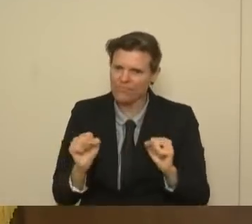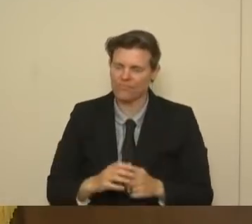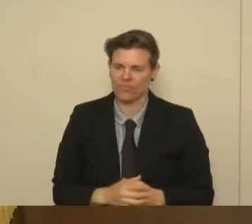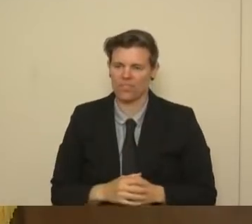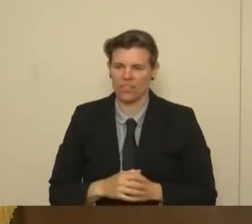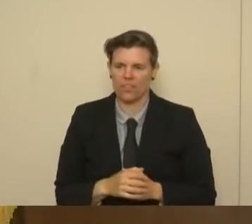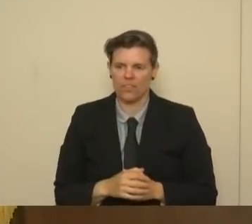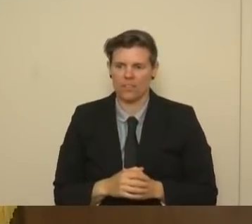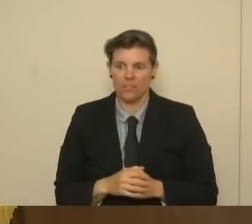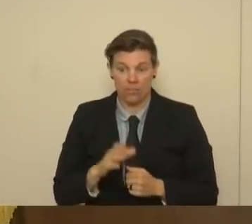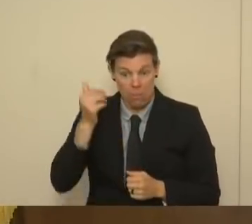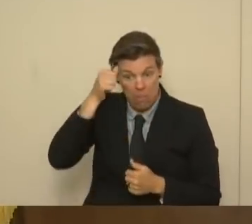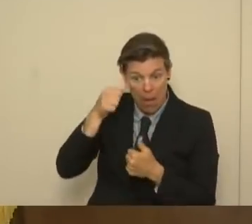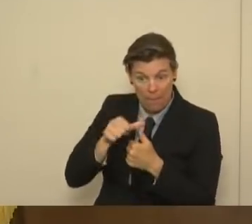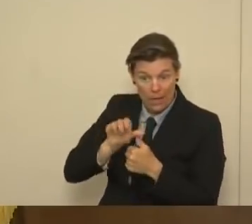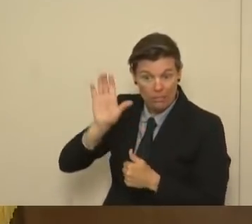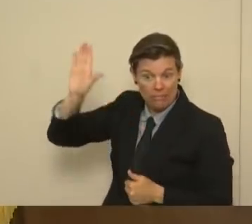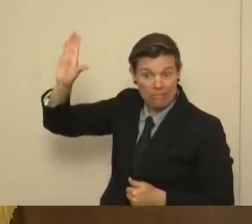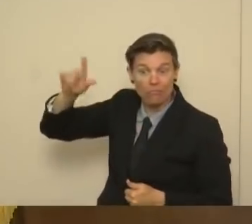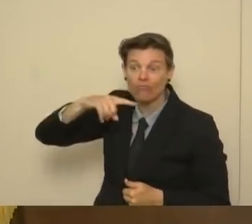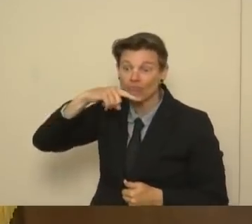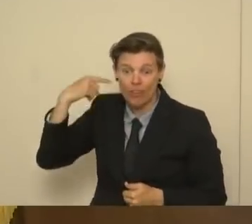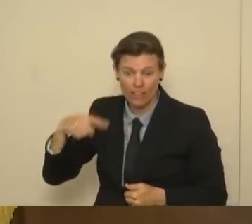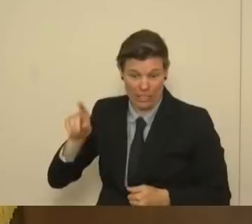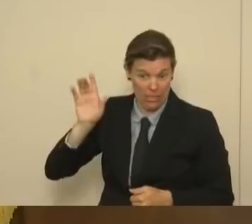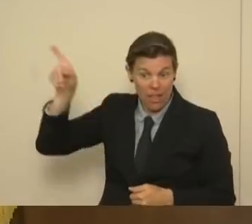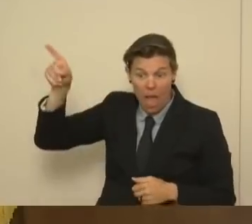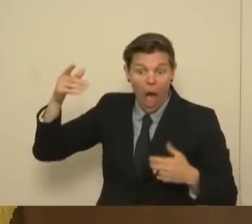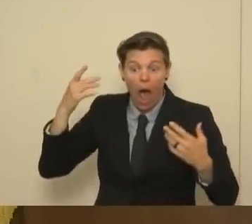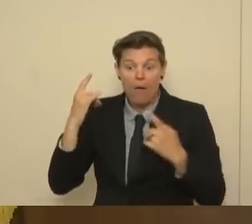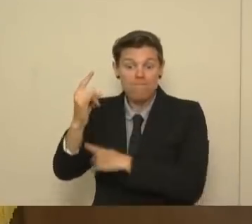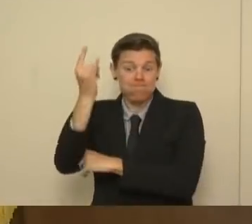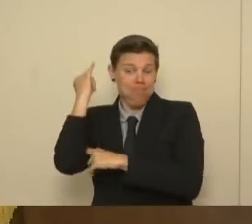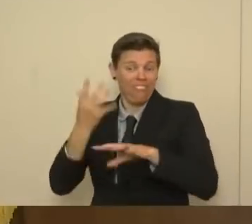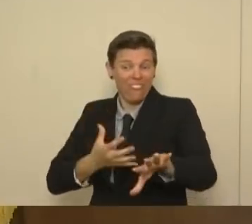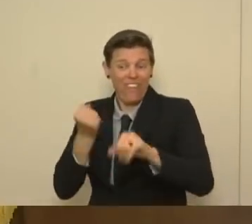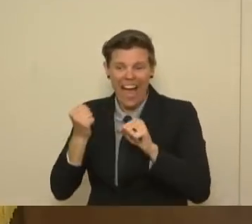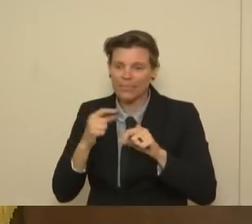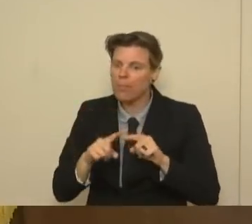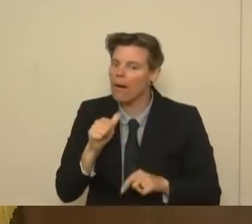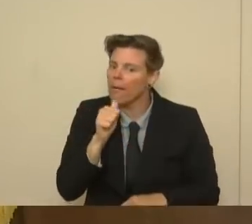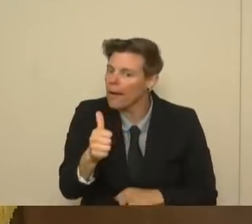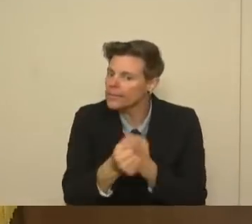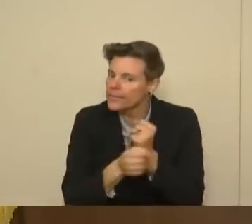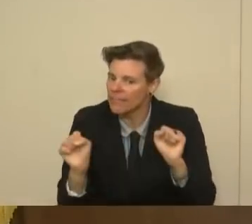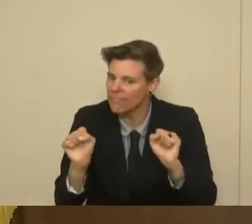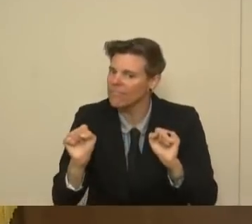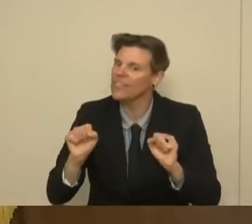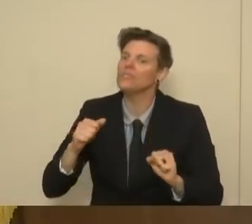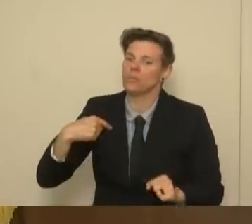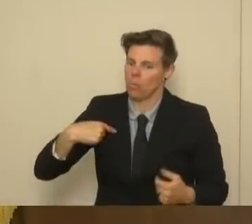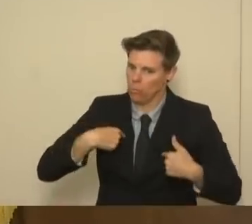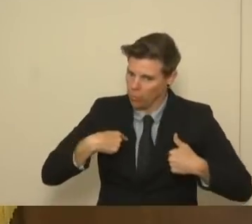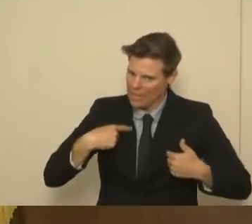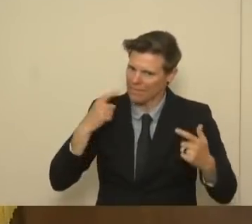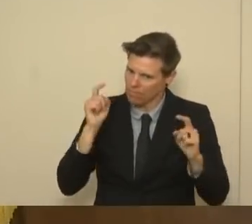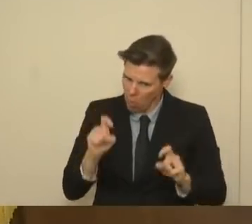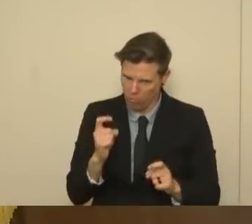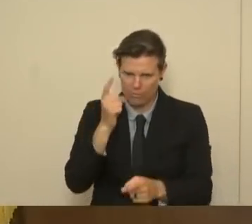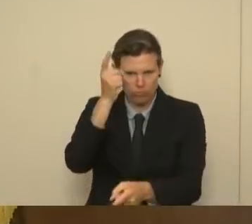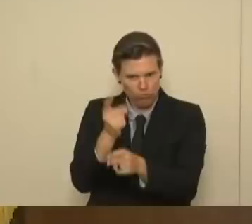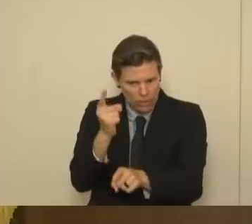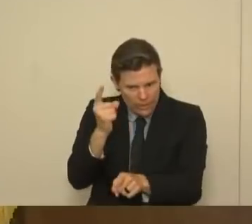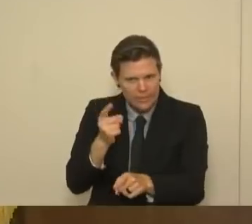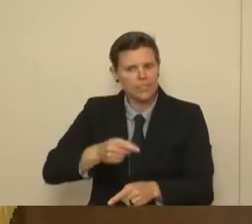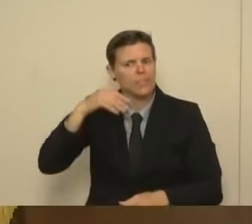The standards are just different. It's not intended to complicate that foreign policy response, just that our